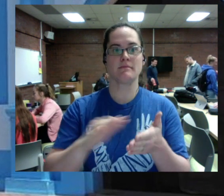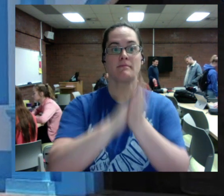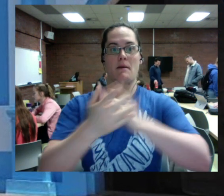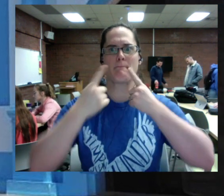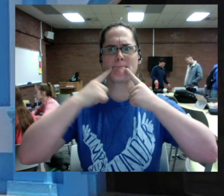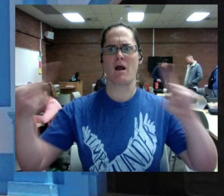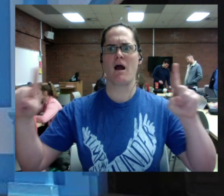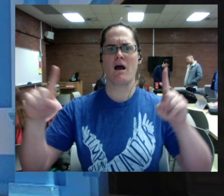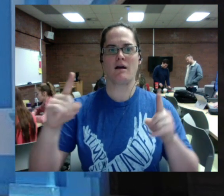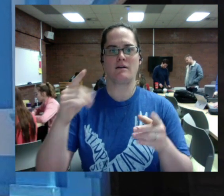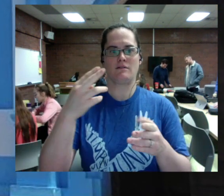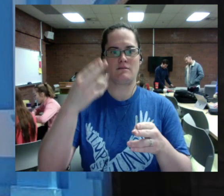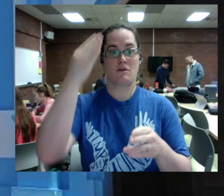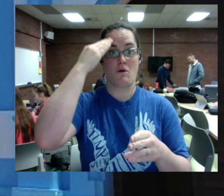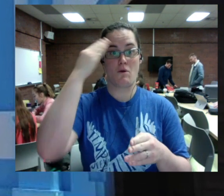the Mute.